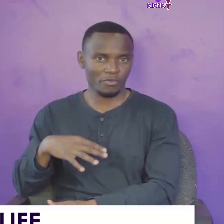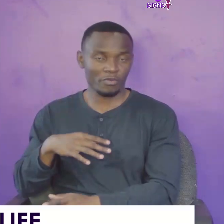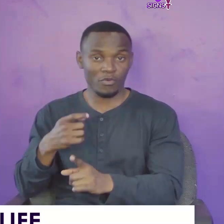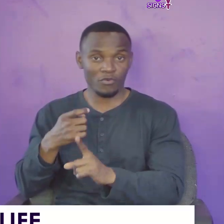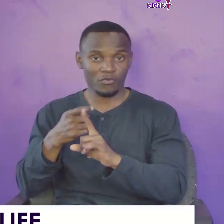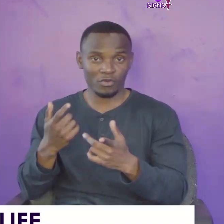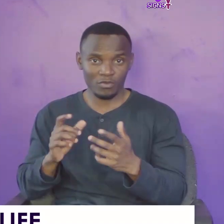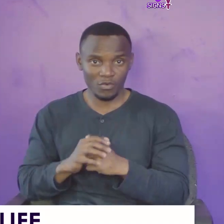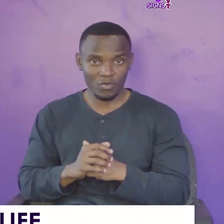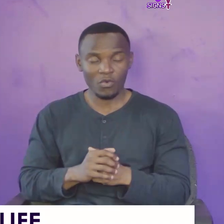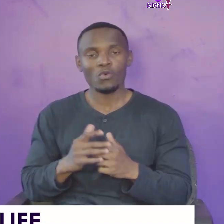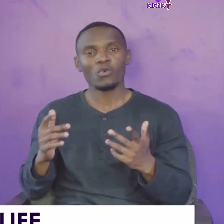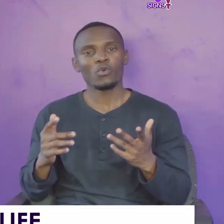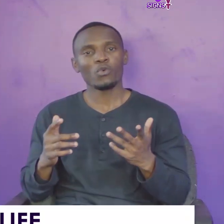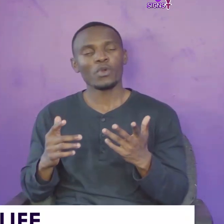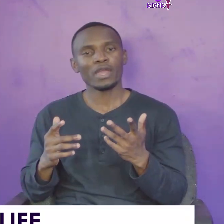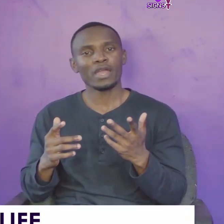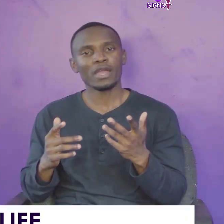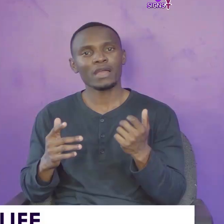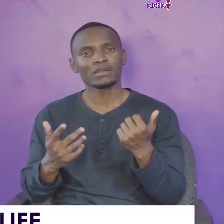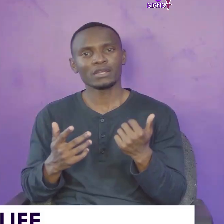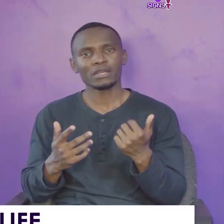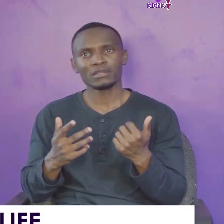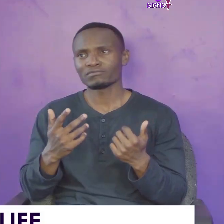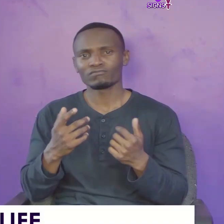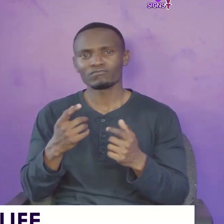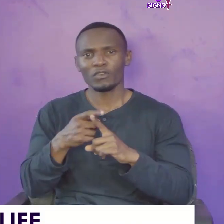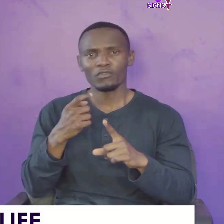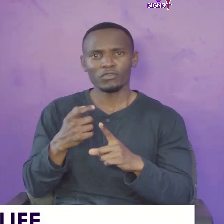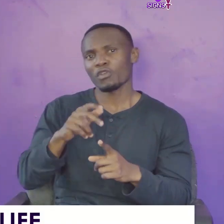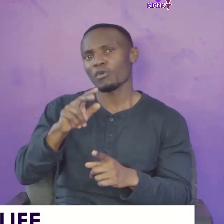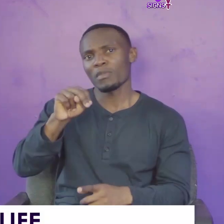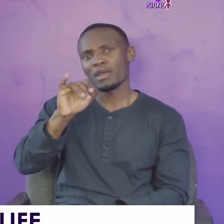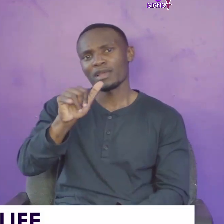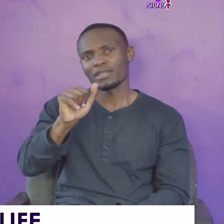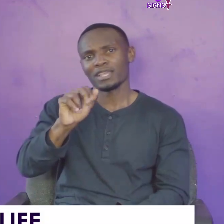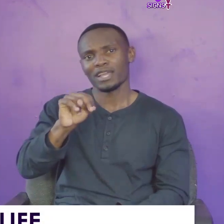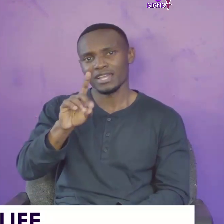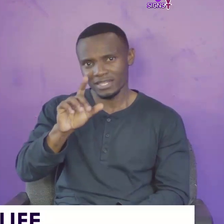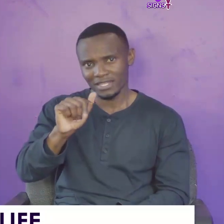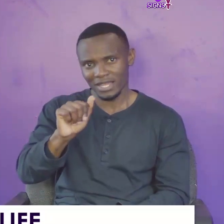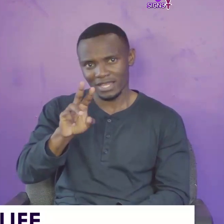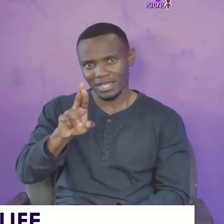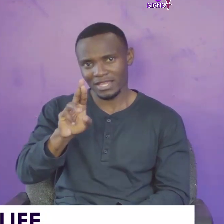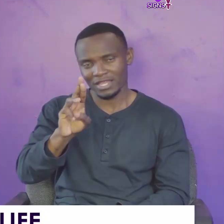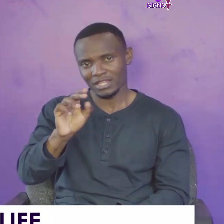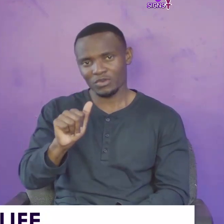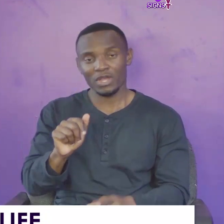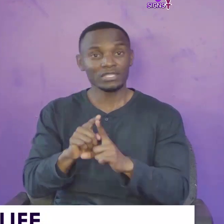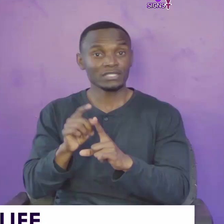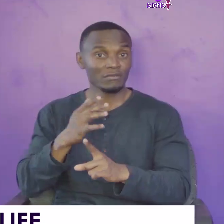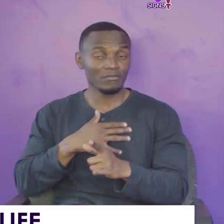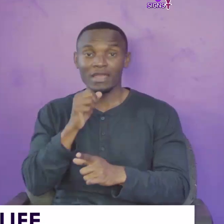were in the fight for independence for this country. Okay. Yes, and they were taken to